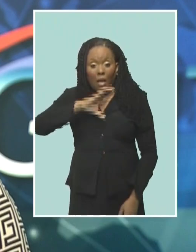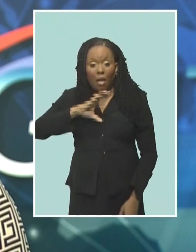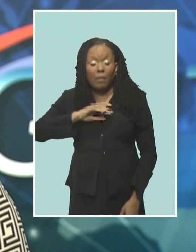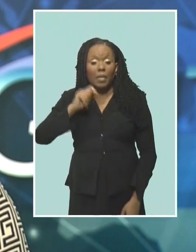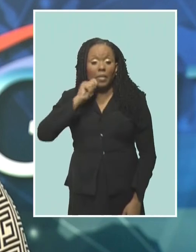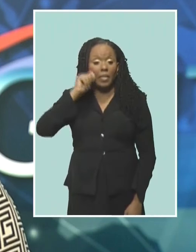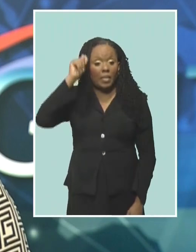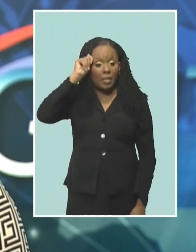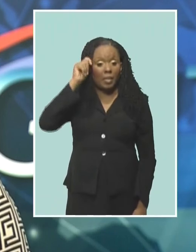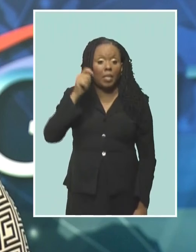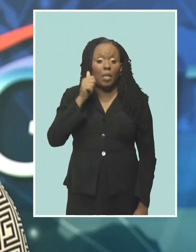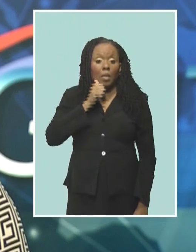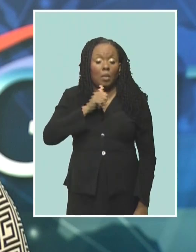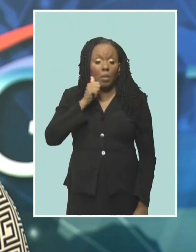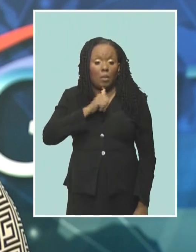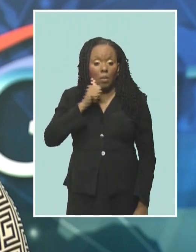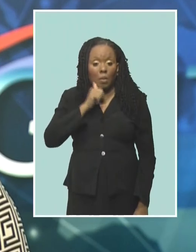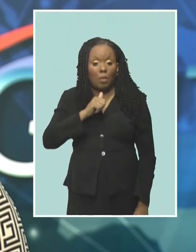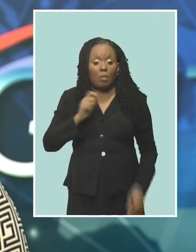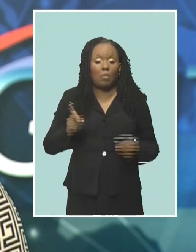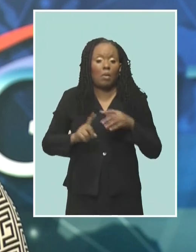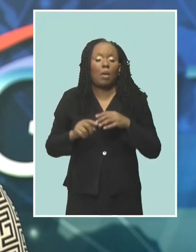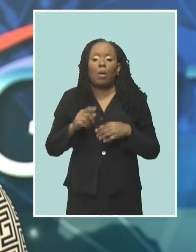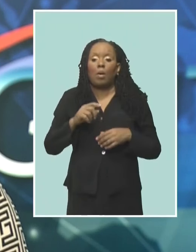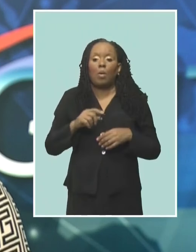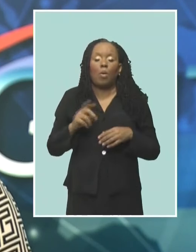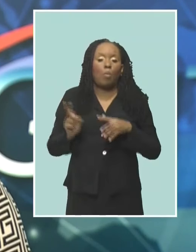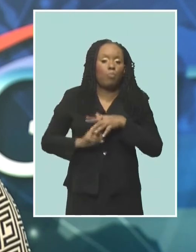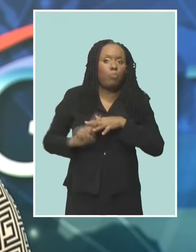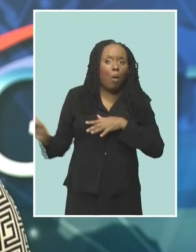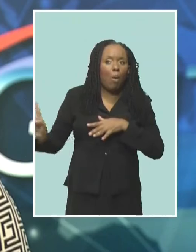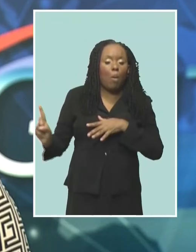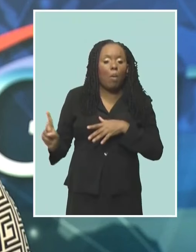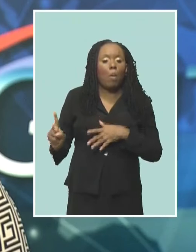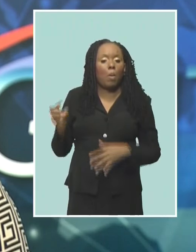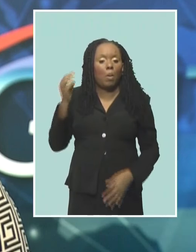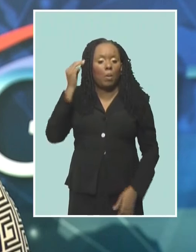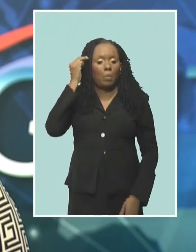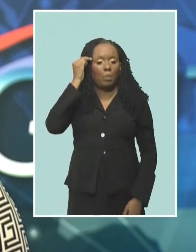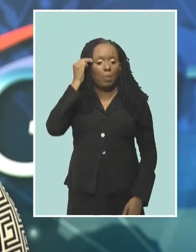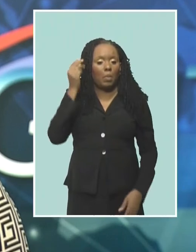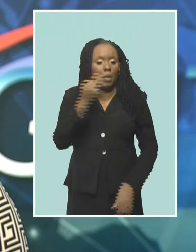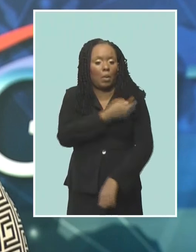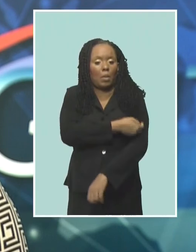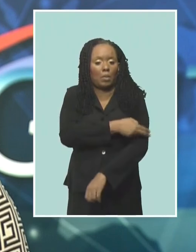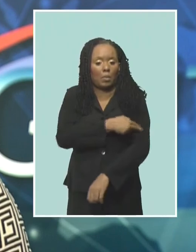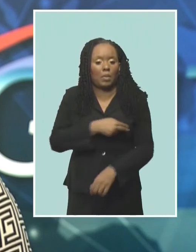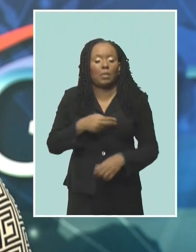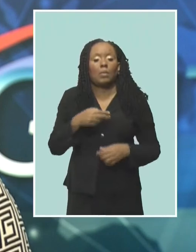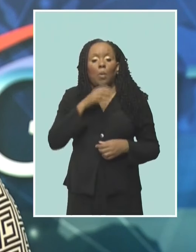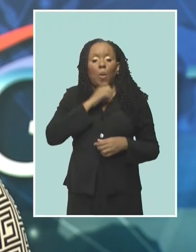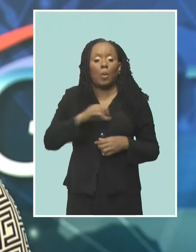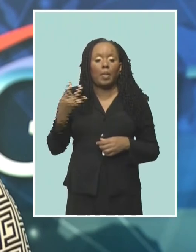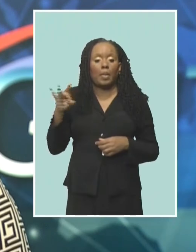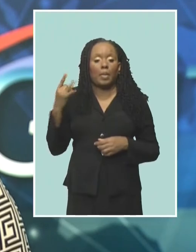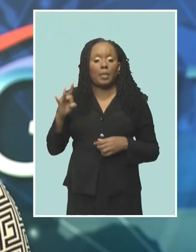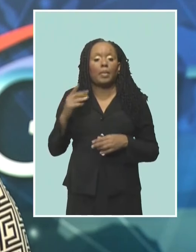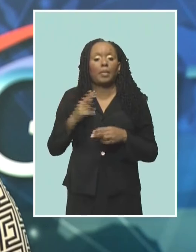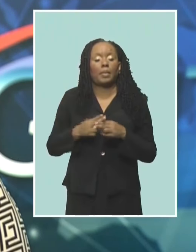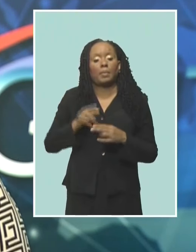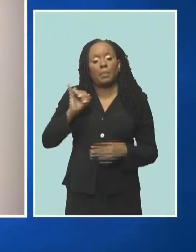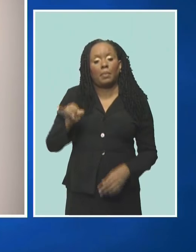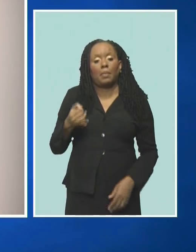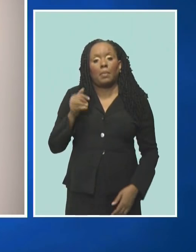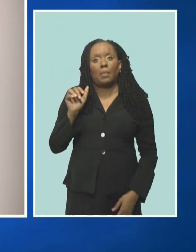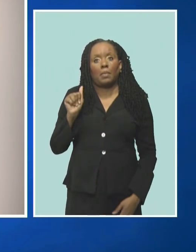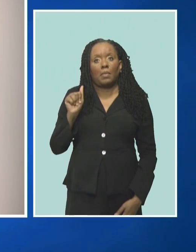a teenager who escaped from the female admissions ward of the psychiatric hospital in Black Rock. She is 18-year-old